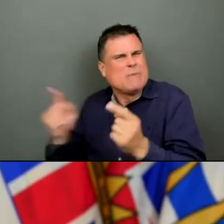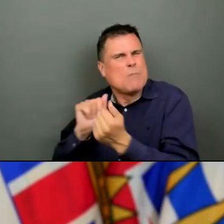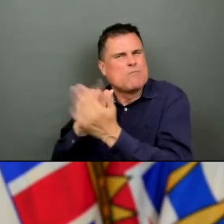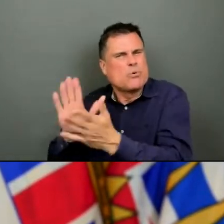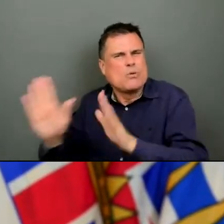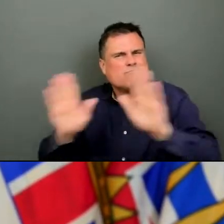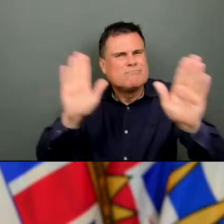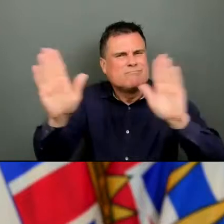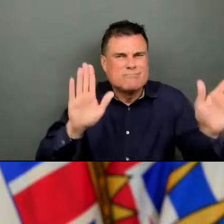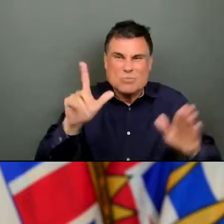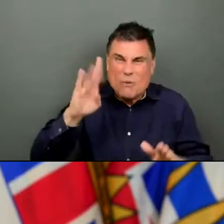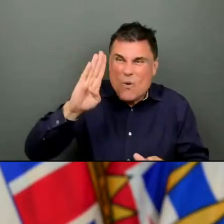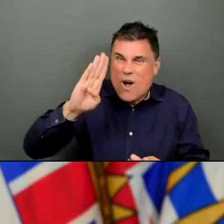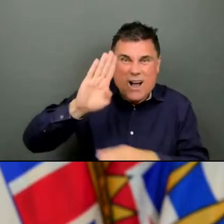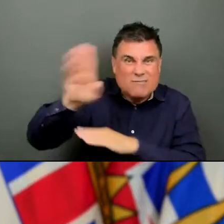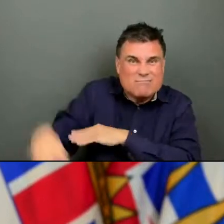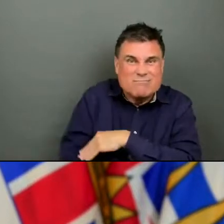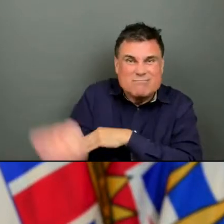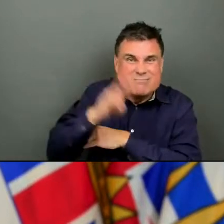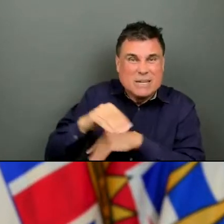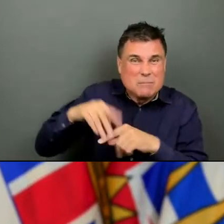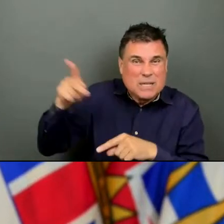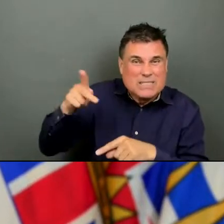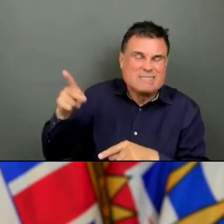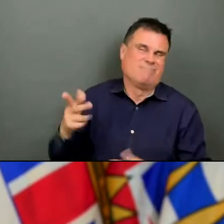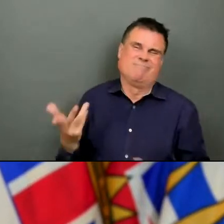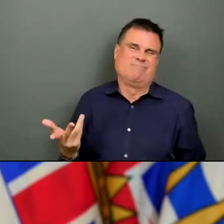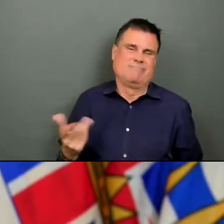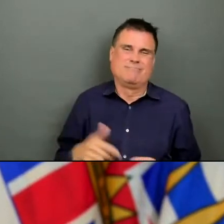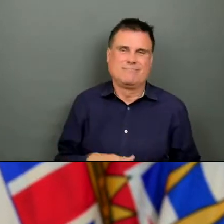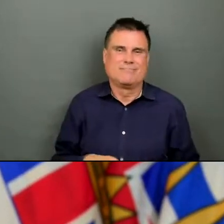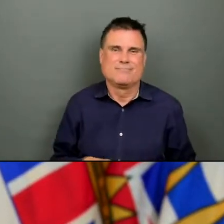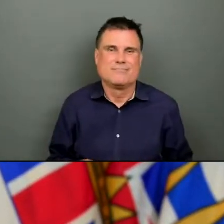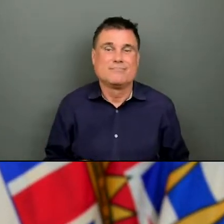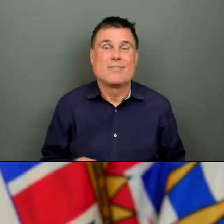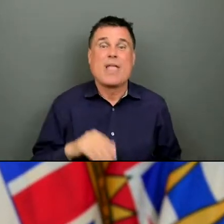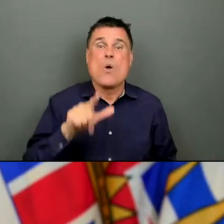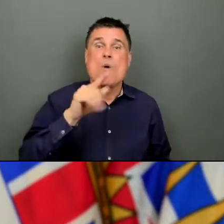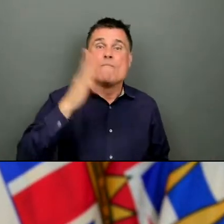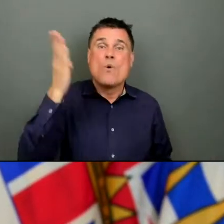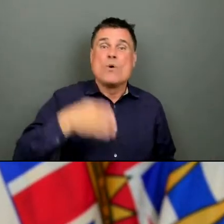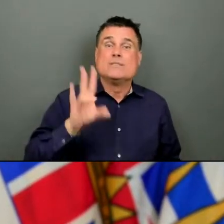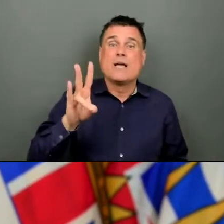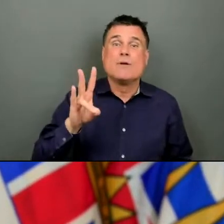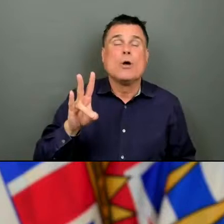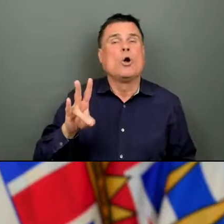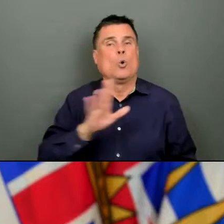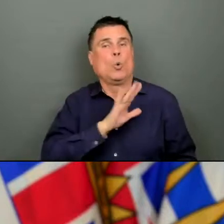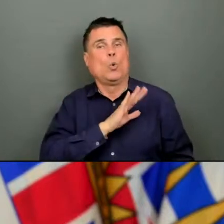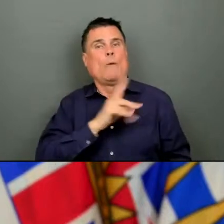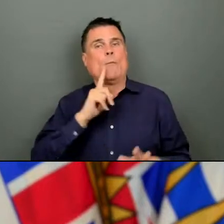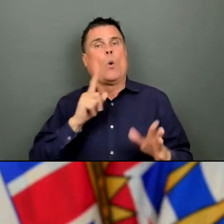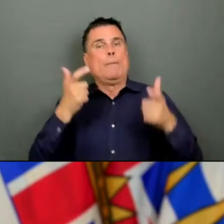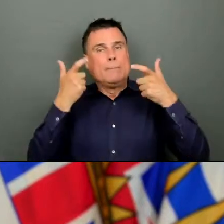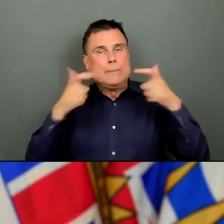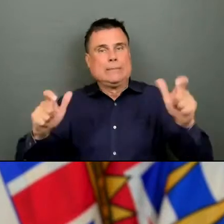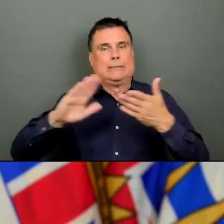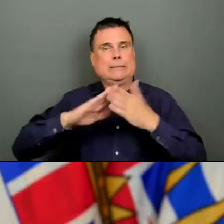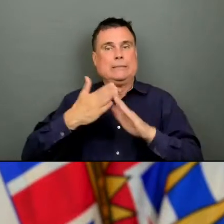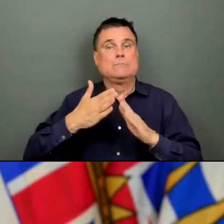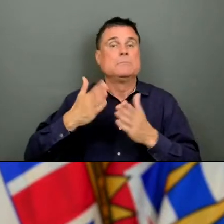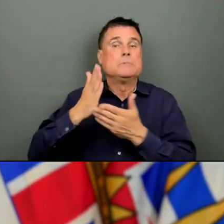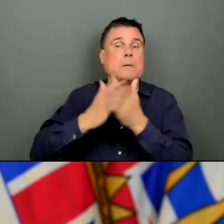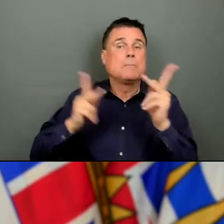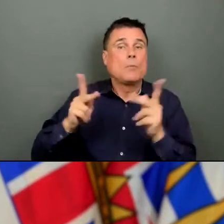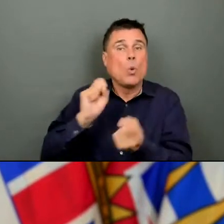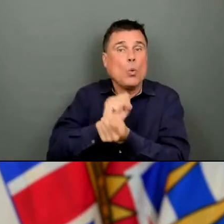That's one that works particularly in urban areas where people may not be able to get off work. And I know there's all kinds of things that people are looking